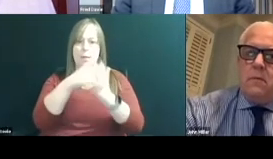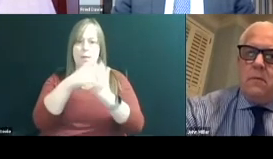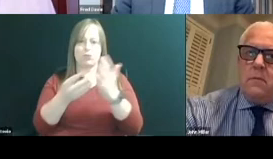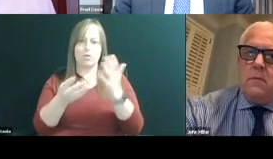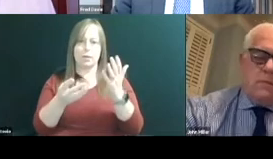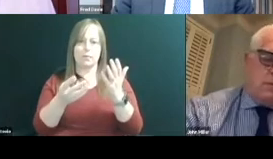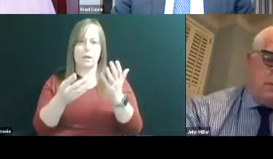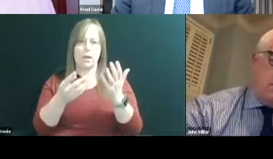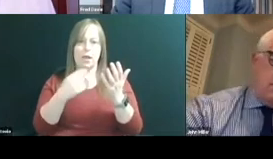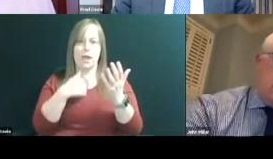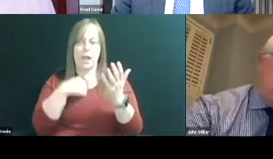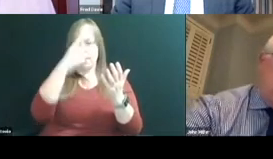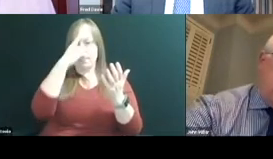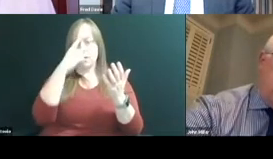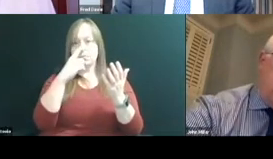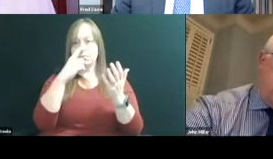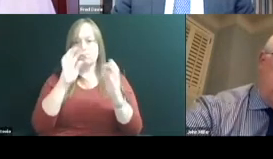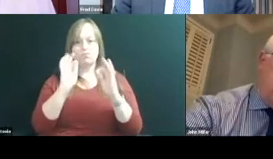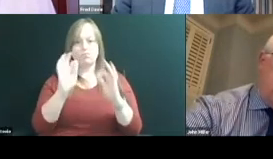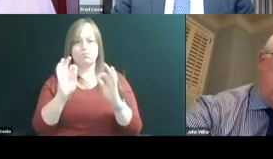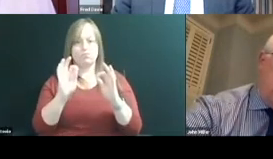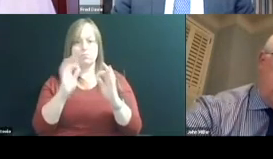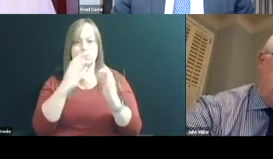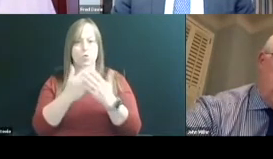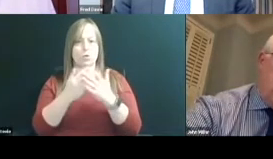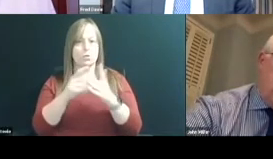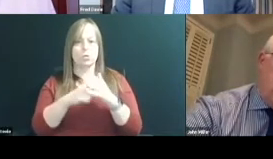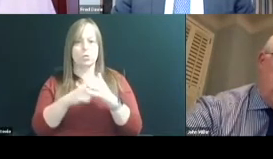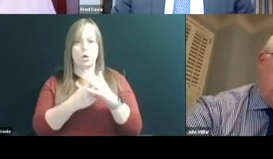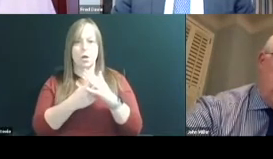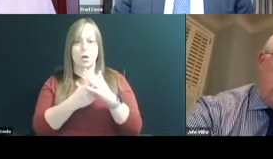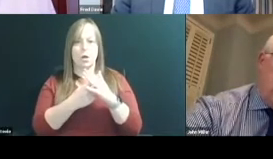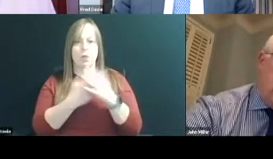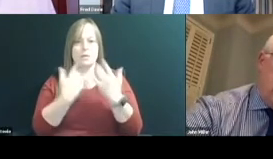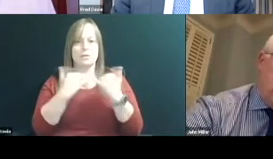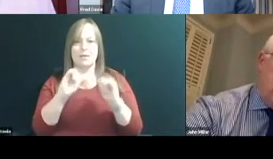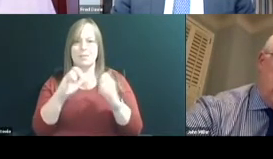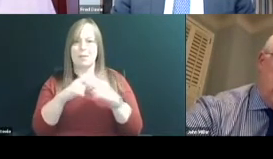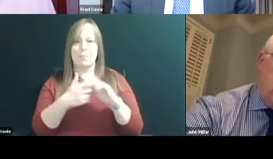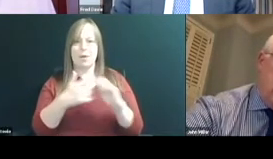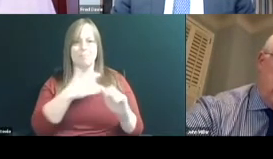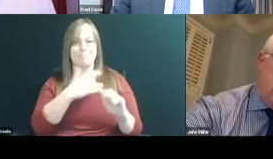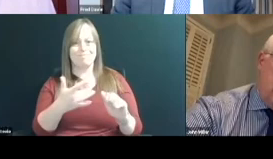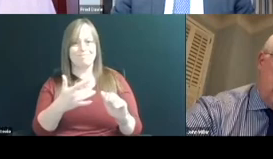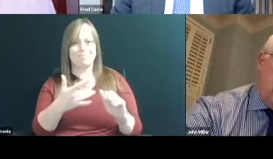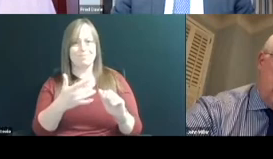which I think is a very, very good start. Still, my problem tends to be